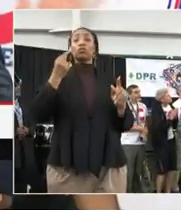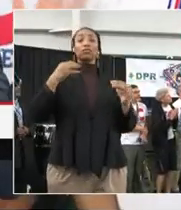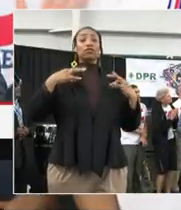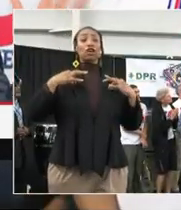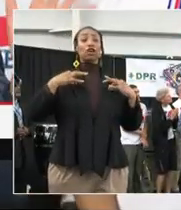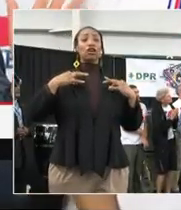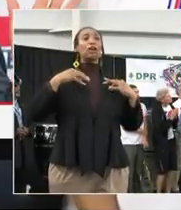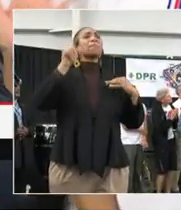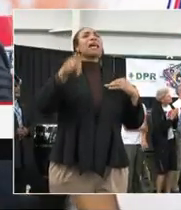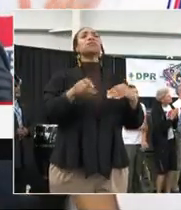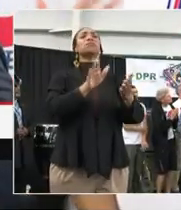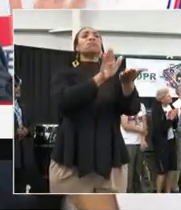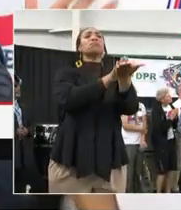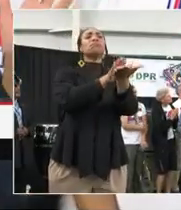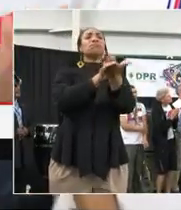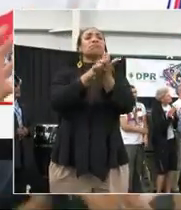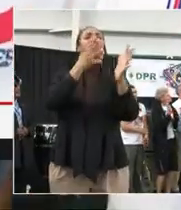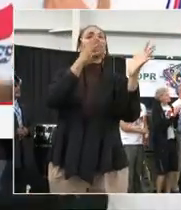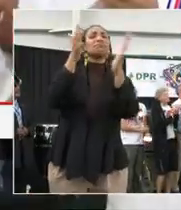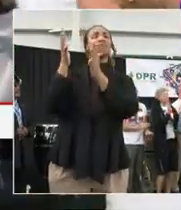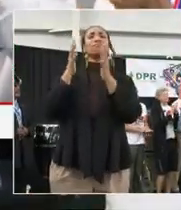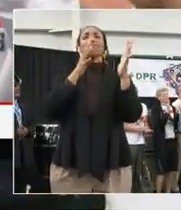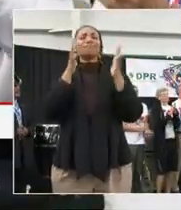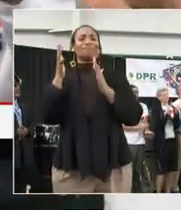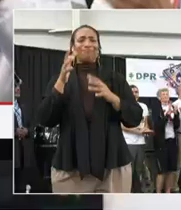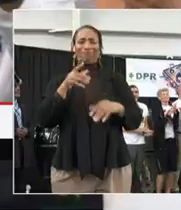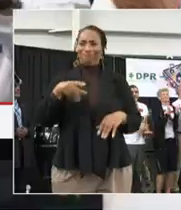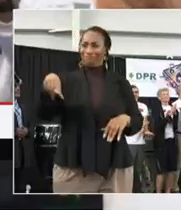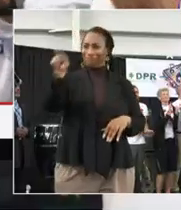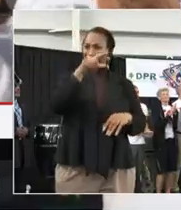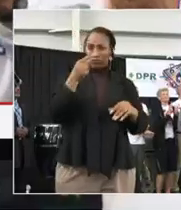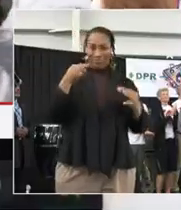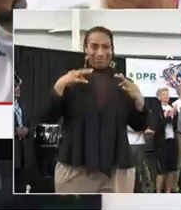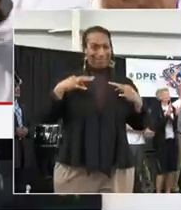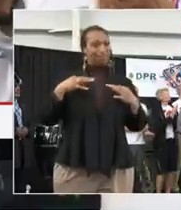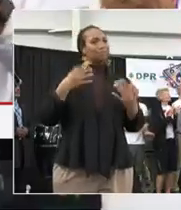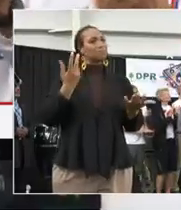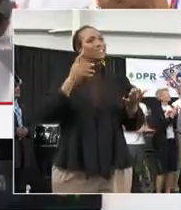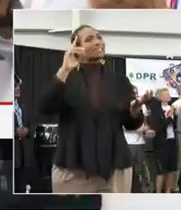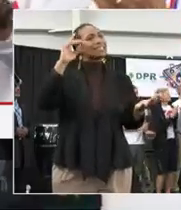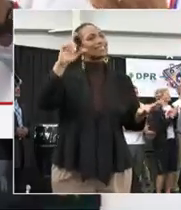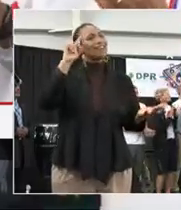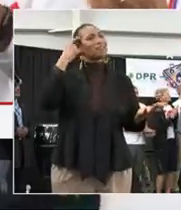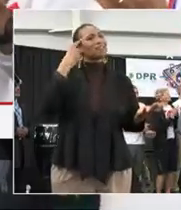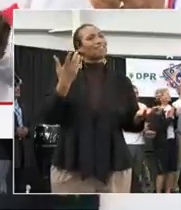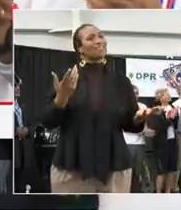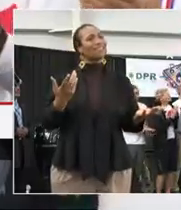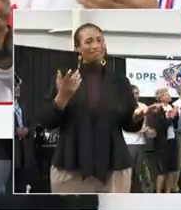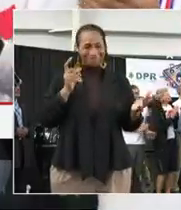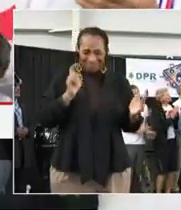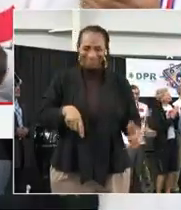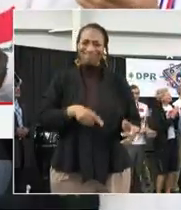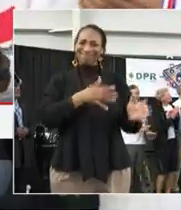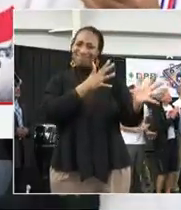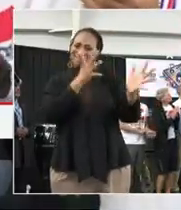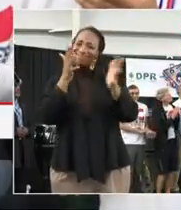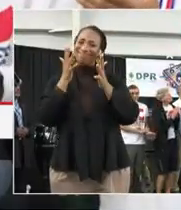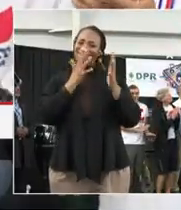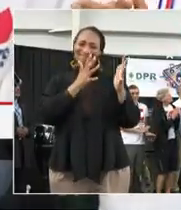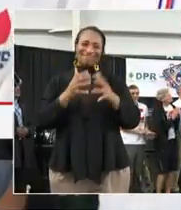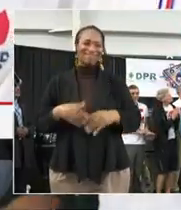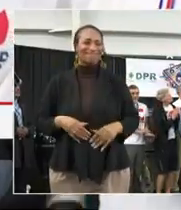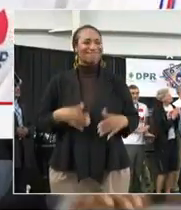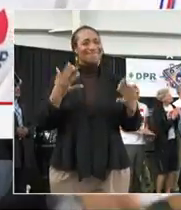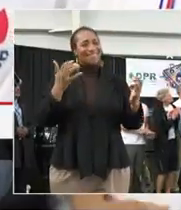they work for D.C. government. So give them a big round of applause. And I will say thank you to